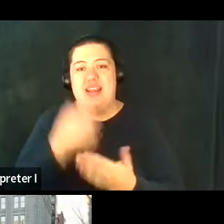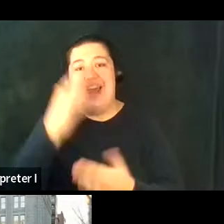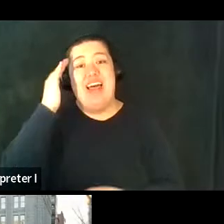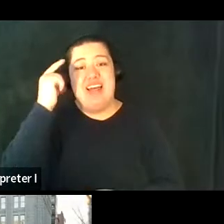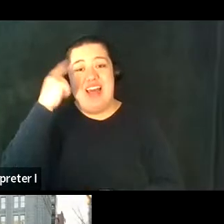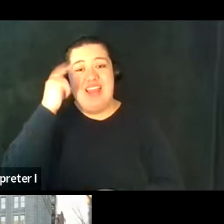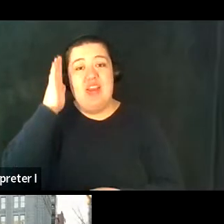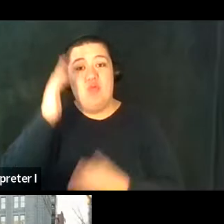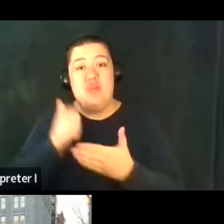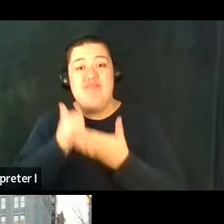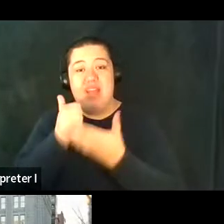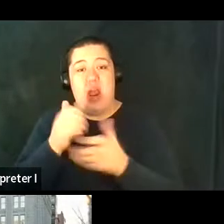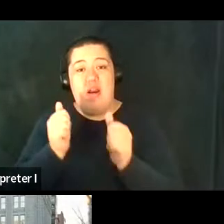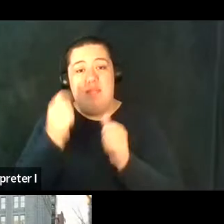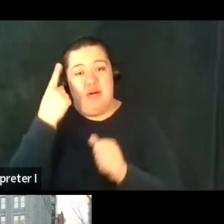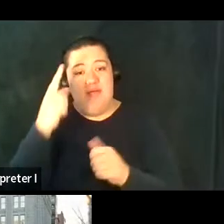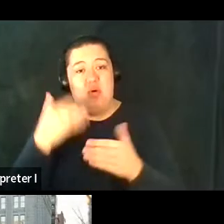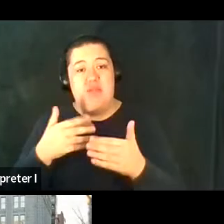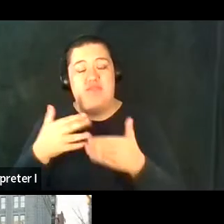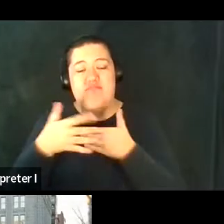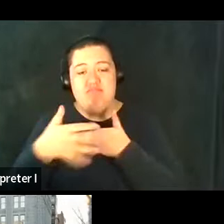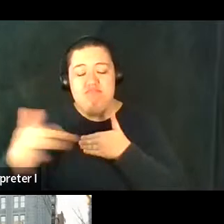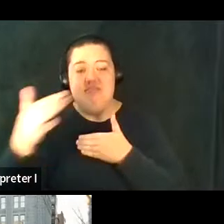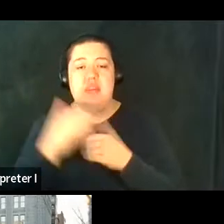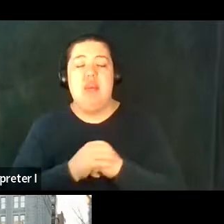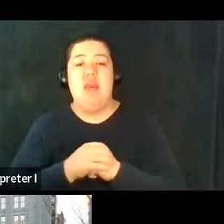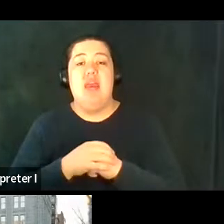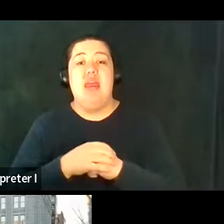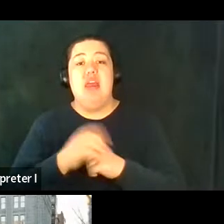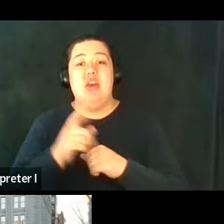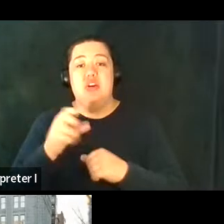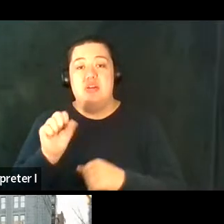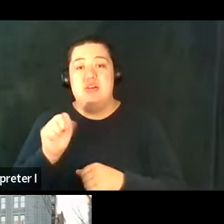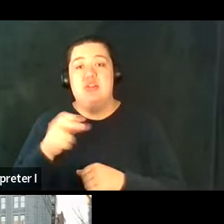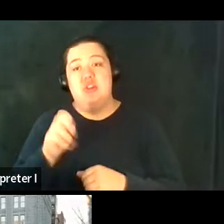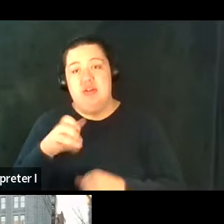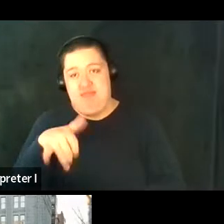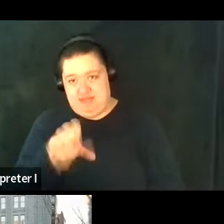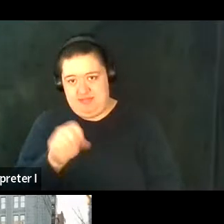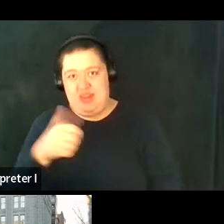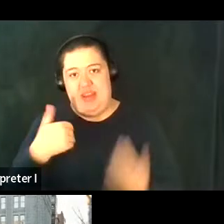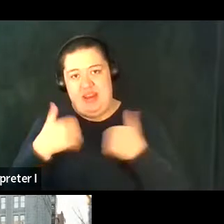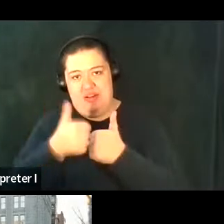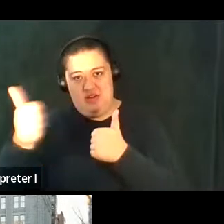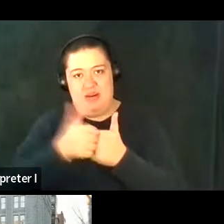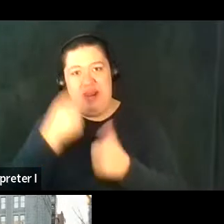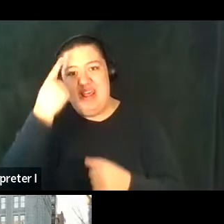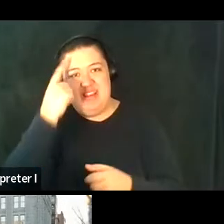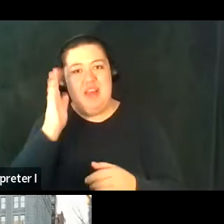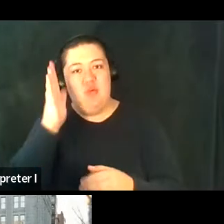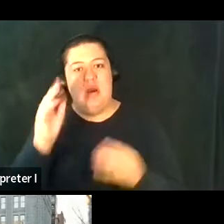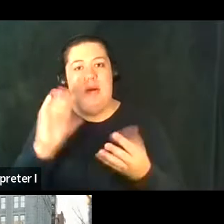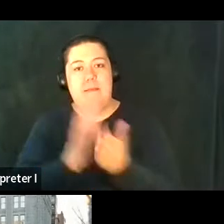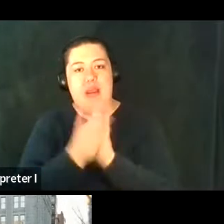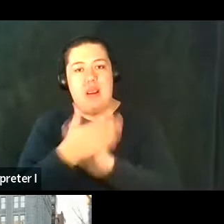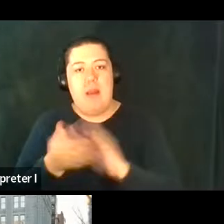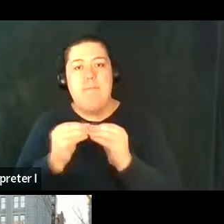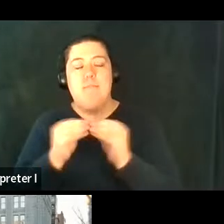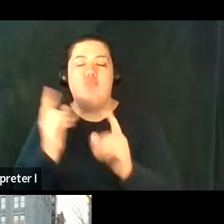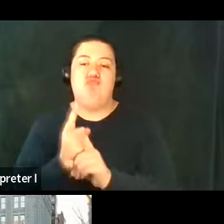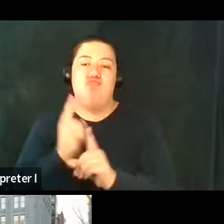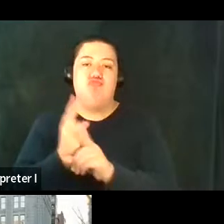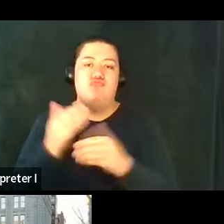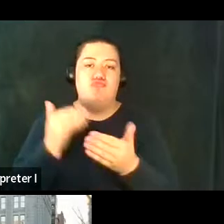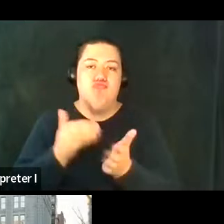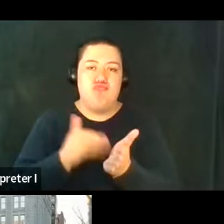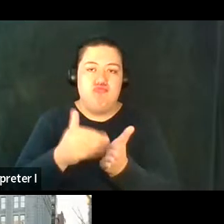months and years. And of course, as we just talked about, she does ride transit, and I expect we'll see her become a more regular transit rider as well.